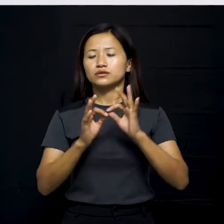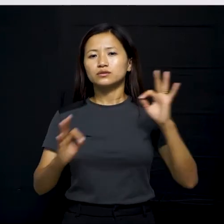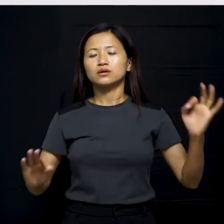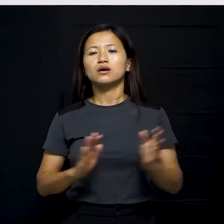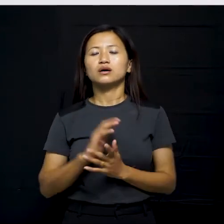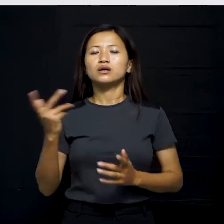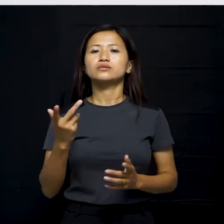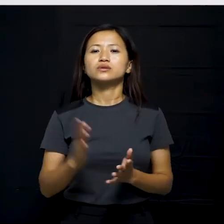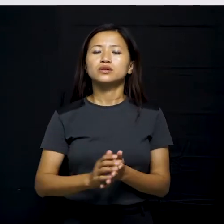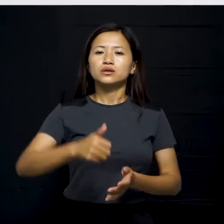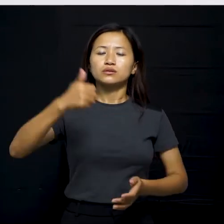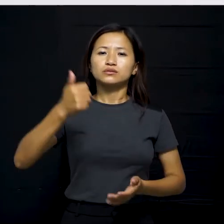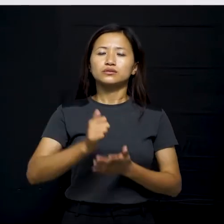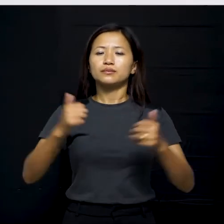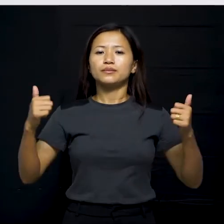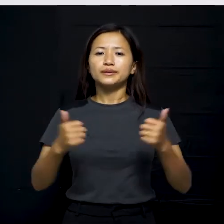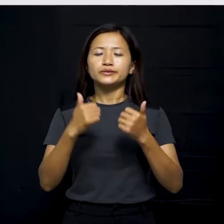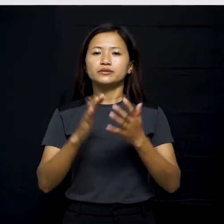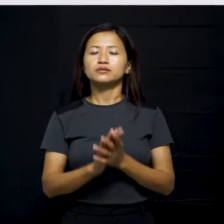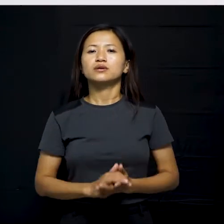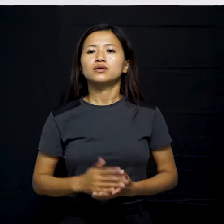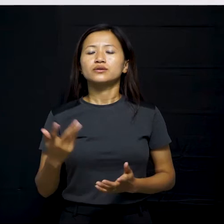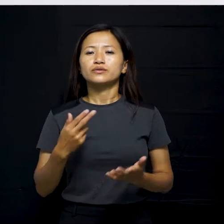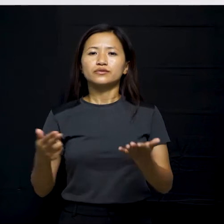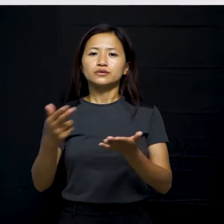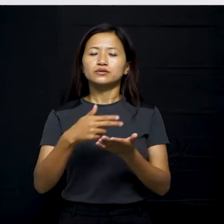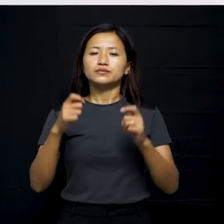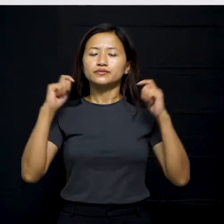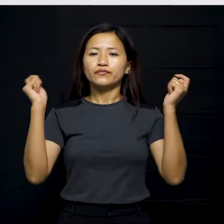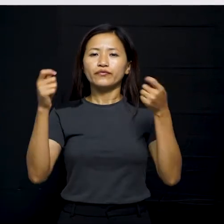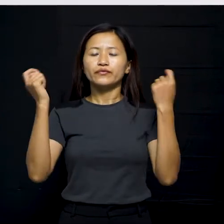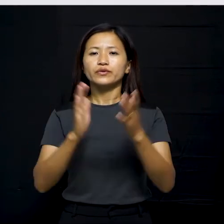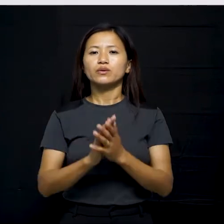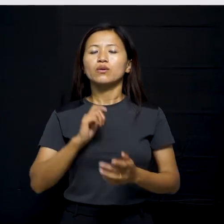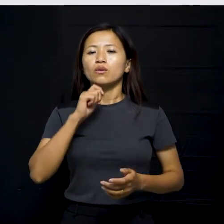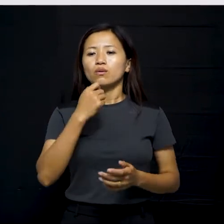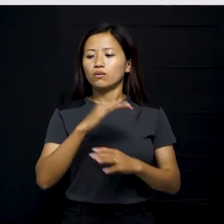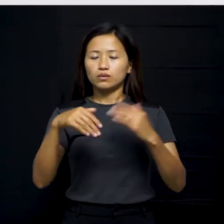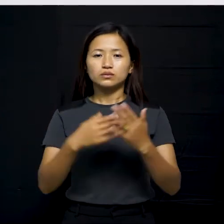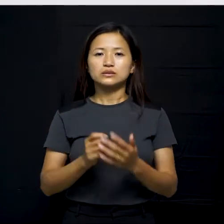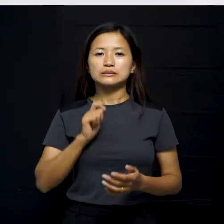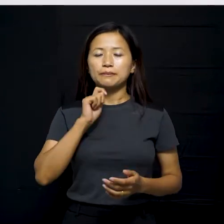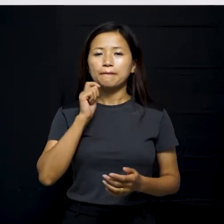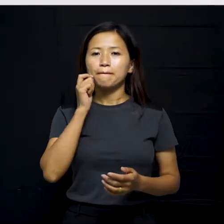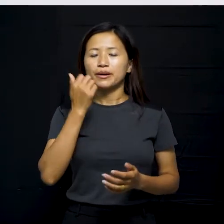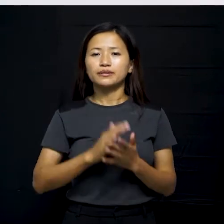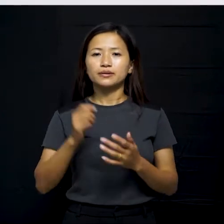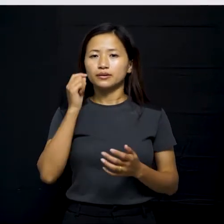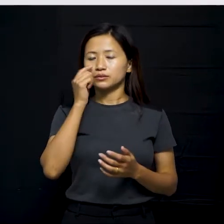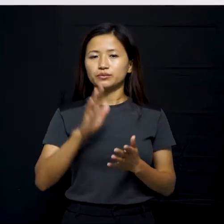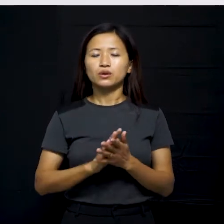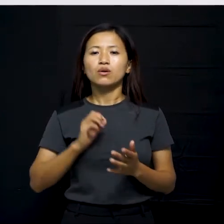about how they won the battle. And during these festivals, what they do, all the men, the women, whether it's young or